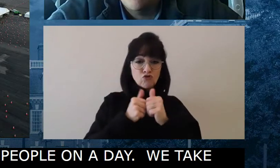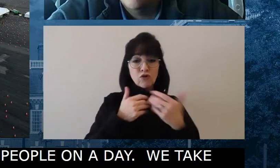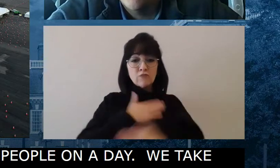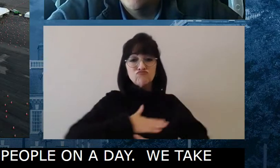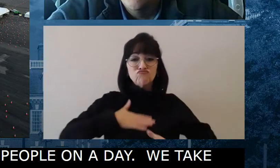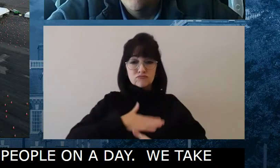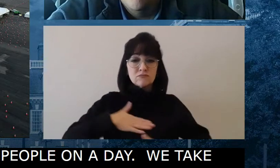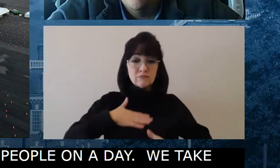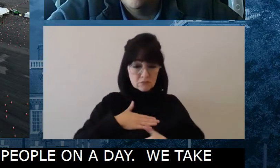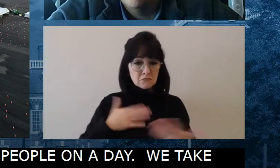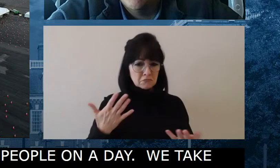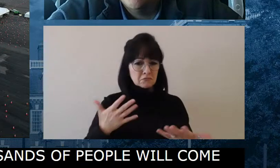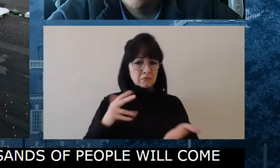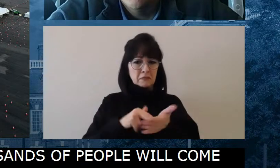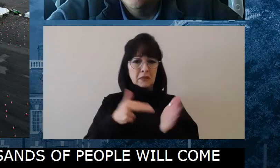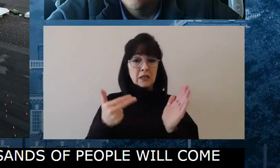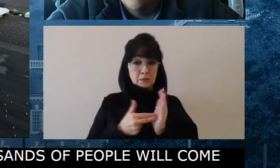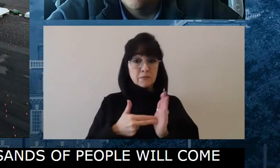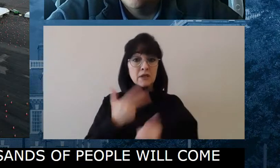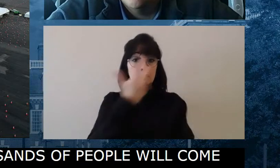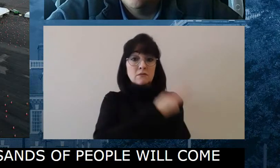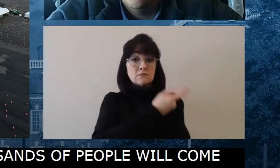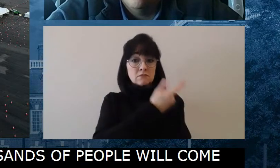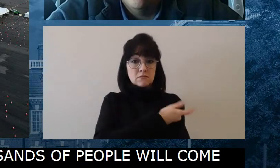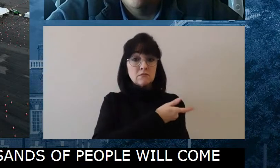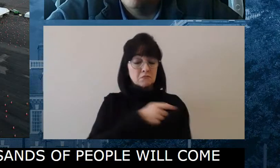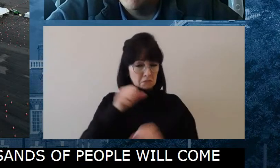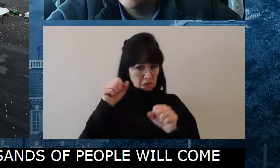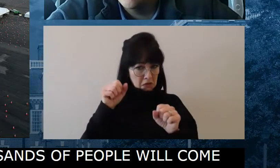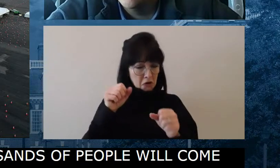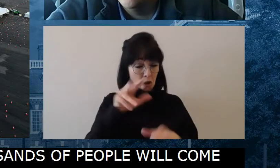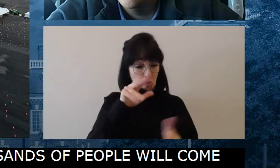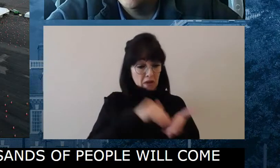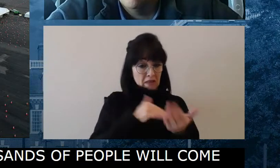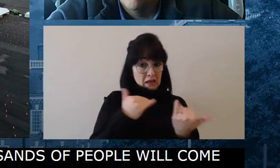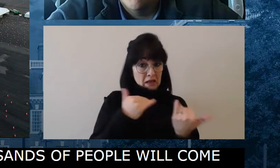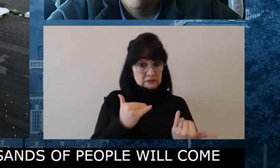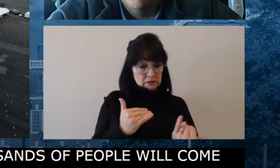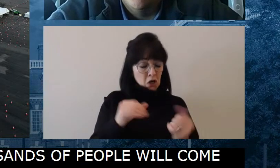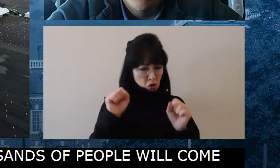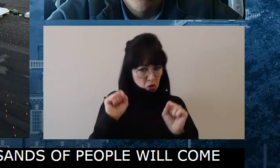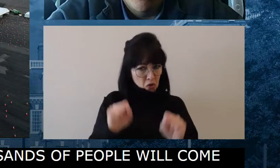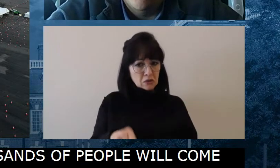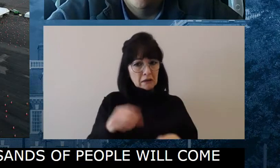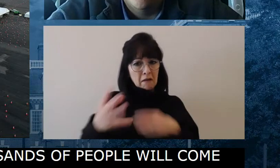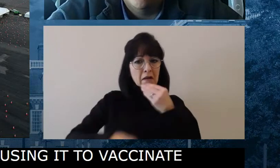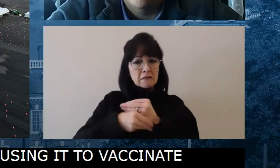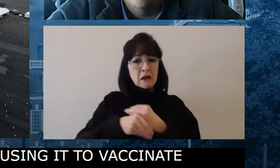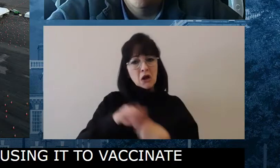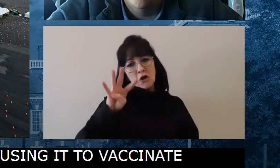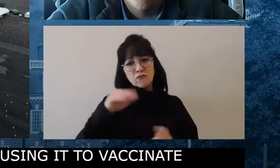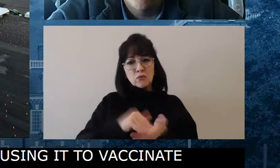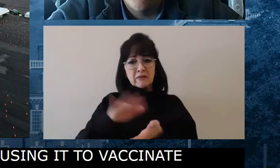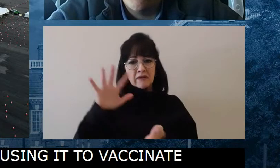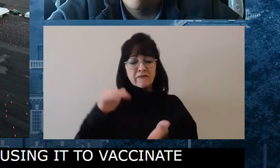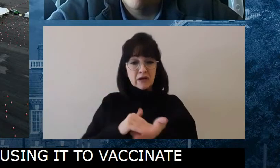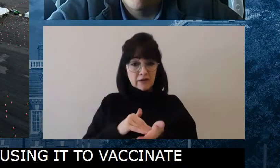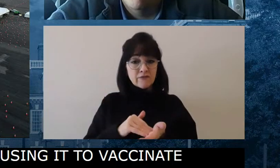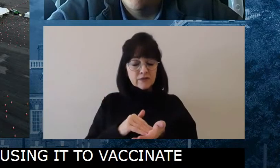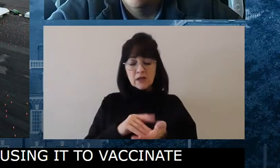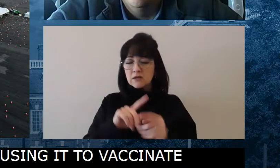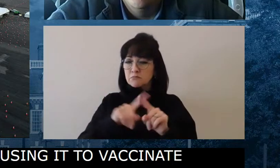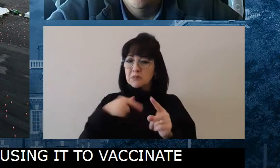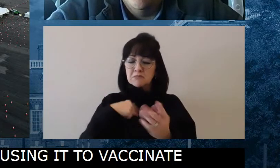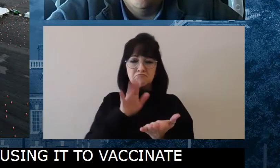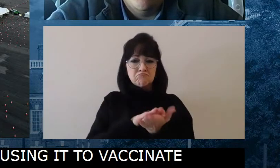to 5,000 when the supply is there to support it. But kudos to the team